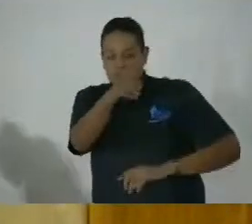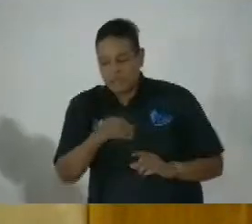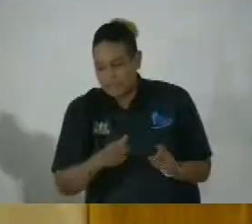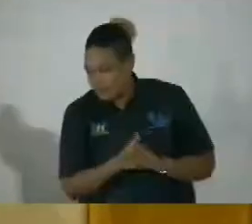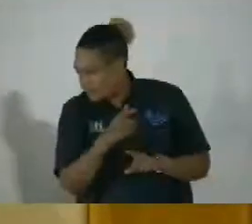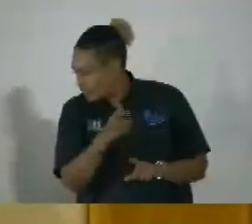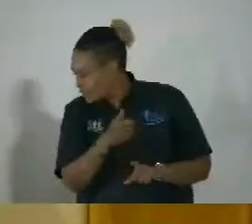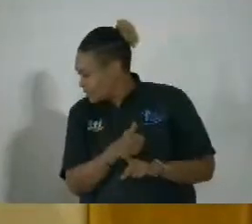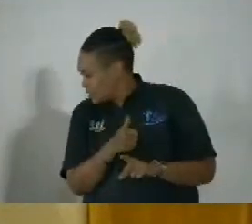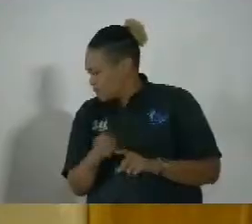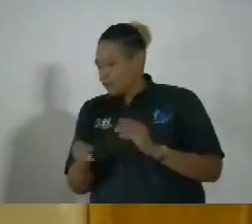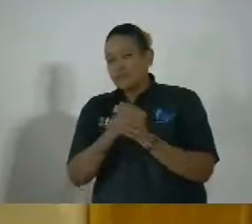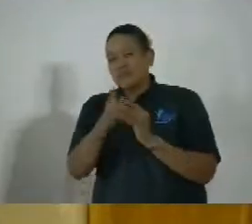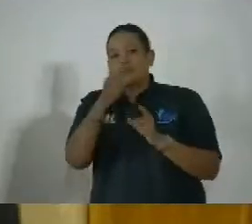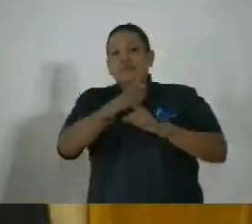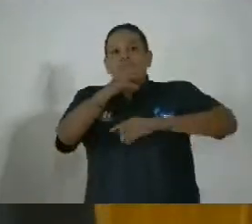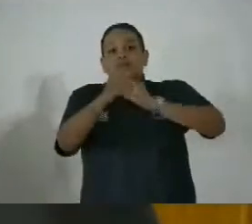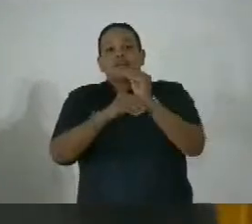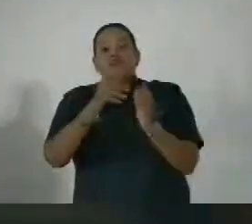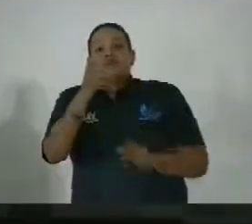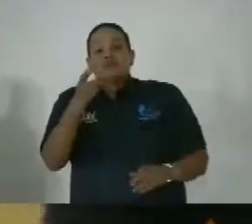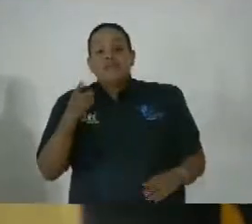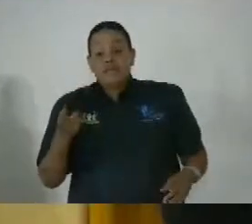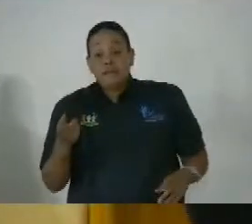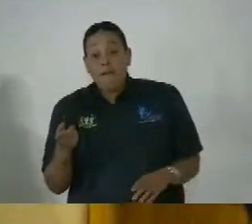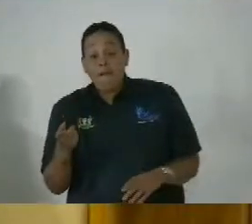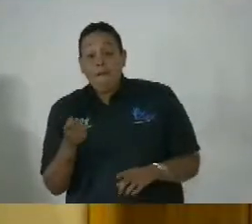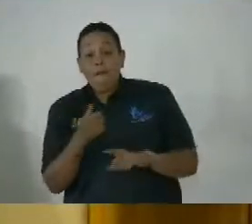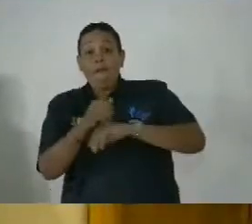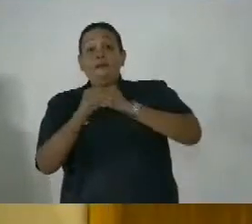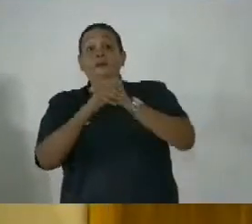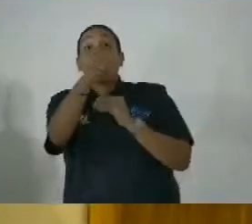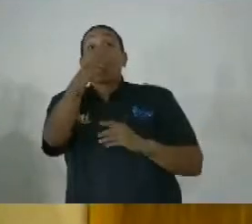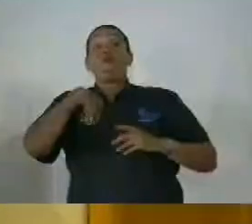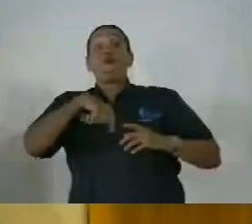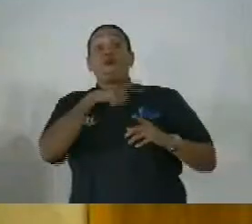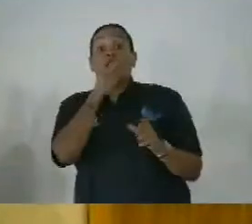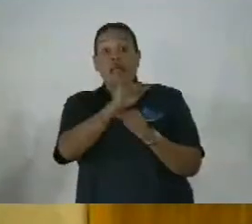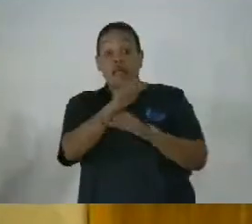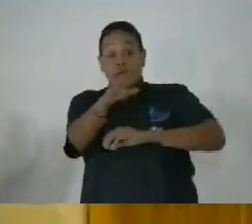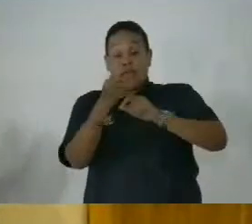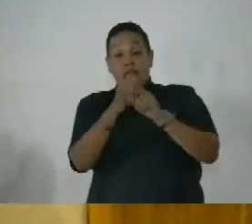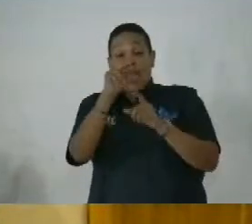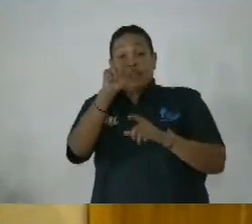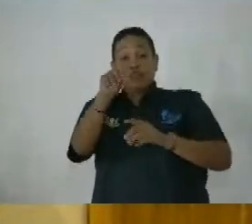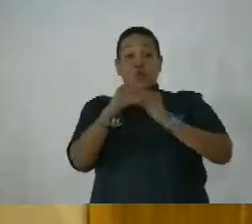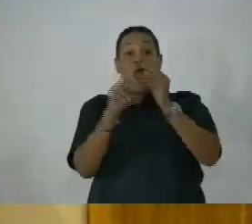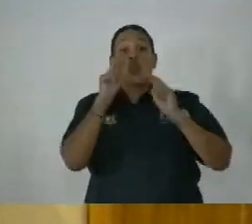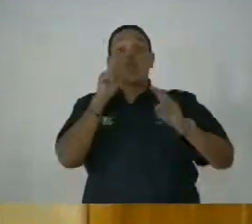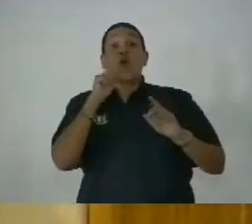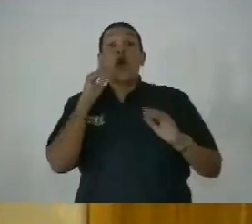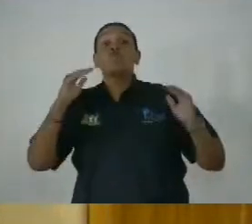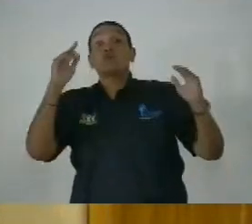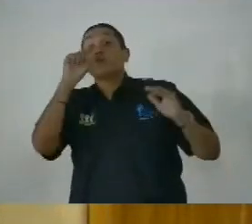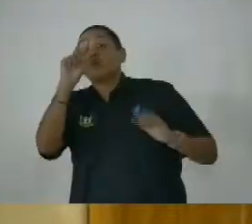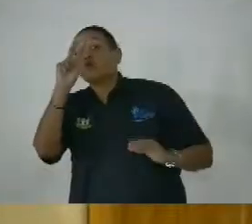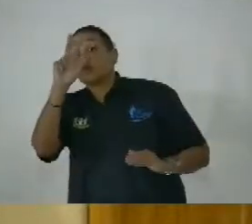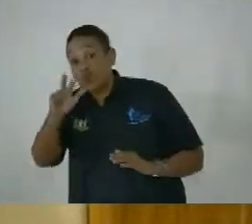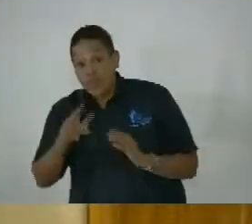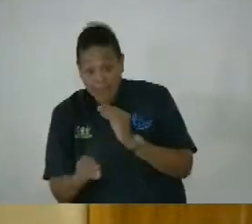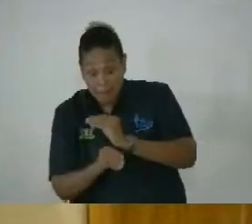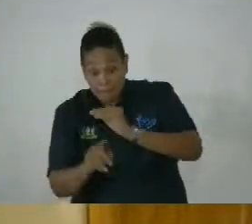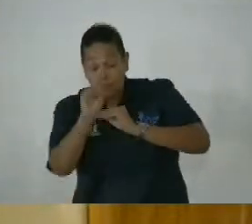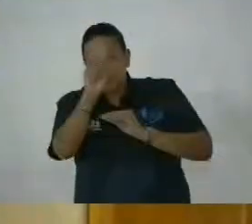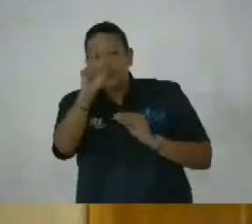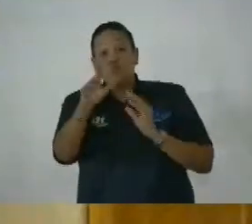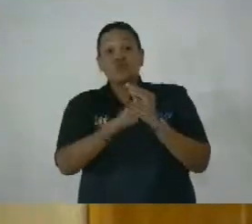an engineering assessment of all the stations. We sent engineer to look at them and grade them 1, 2, 3. 1